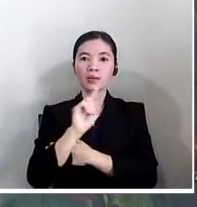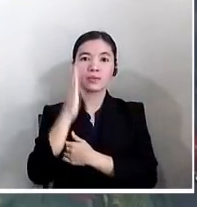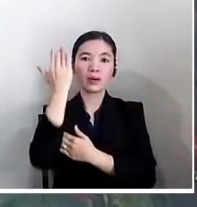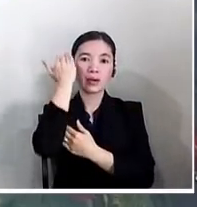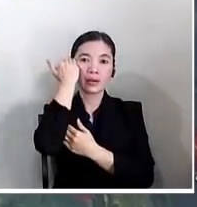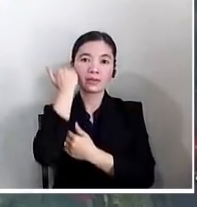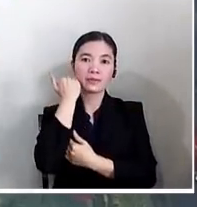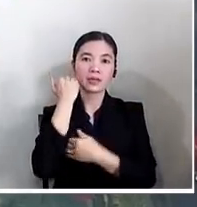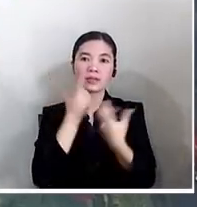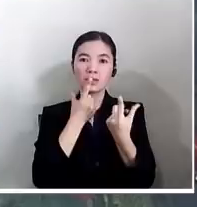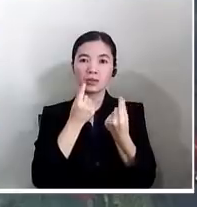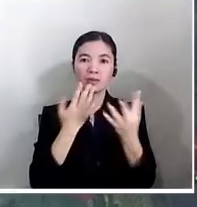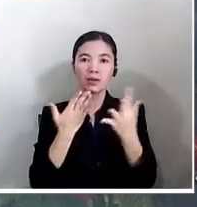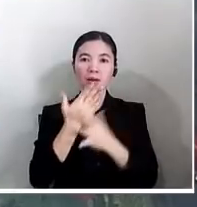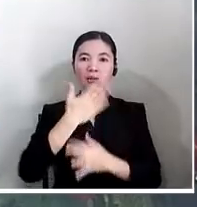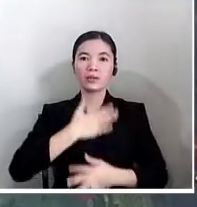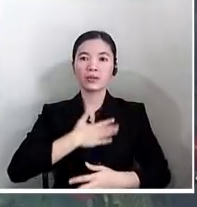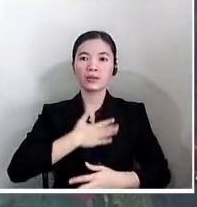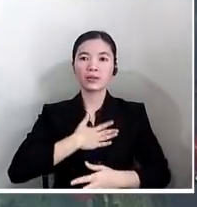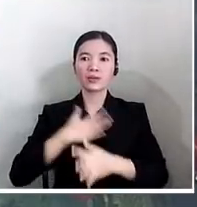had failed to do,